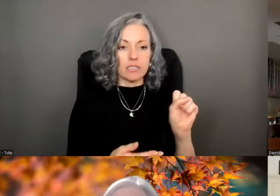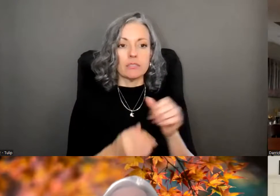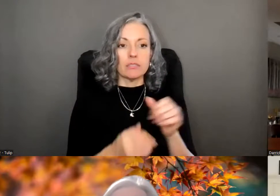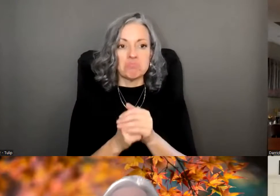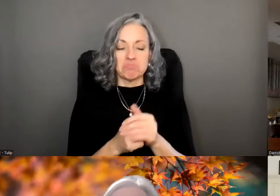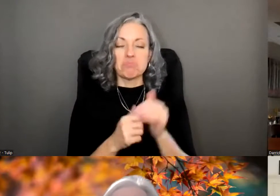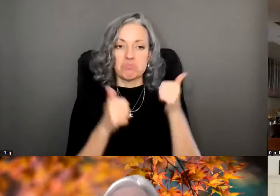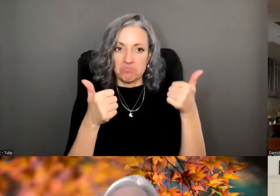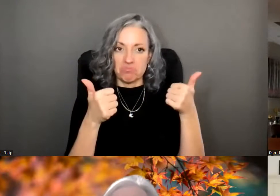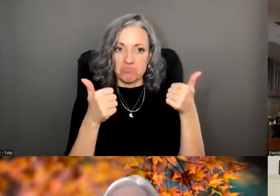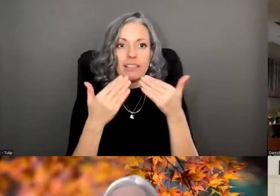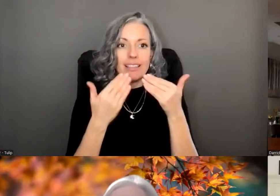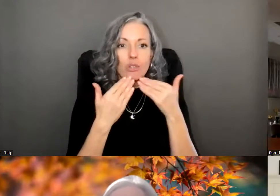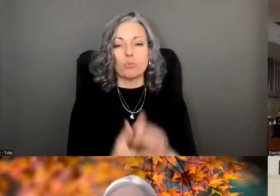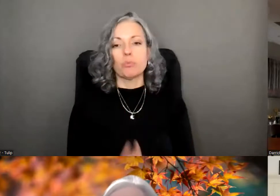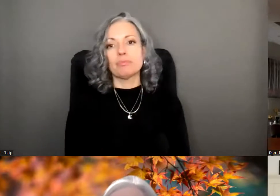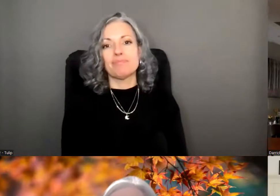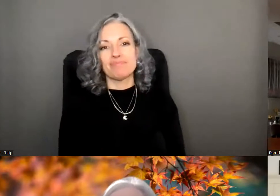that. Thanks. Thank you, Barbara.